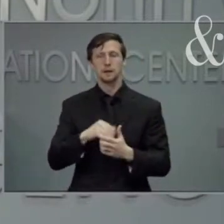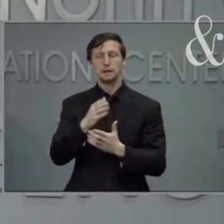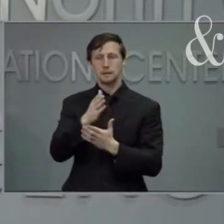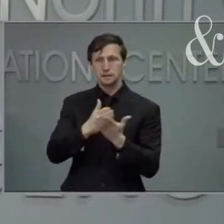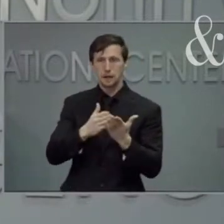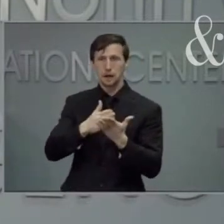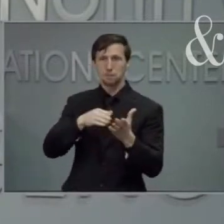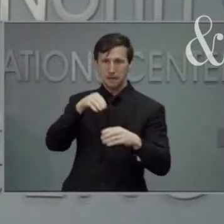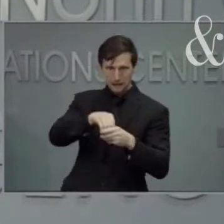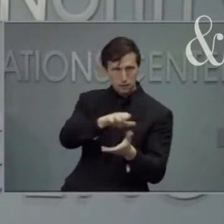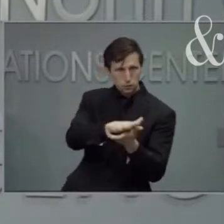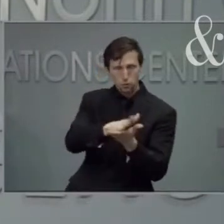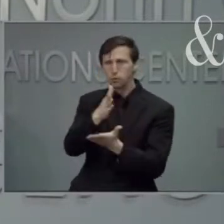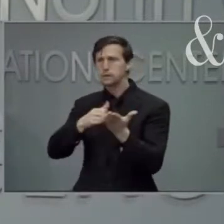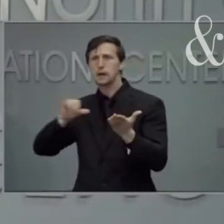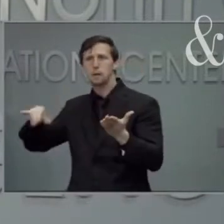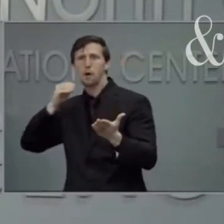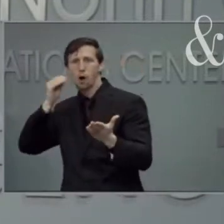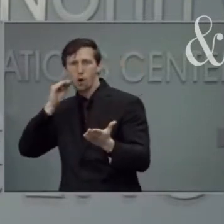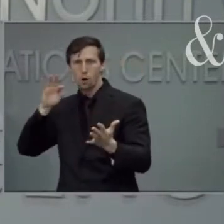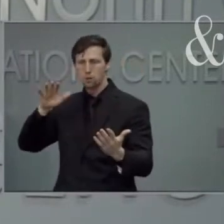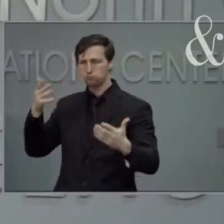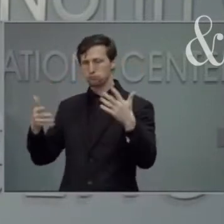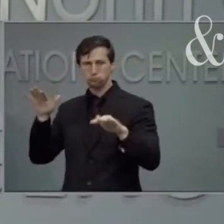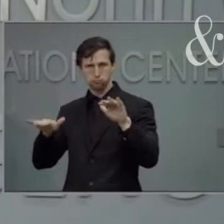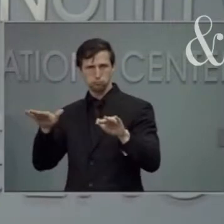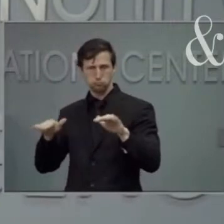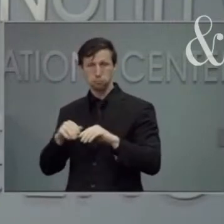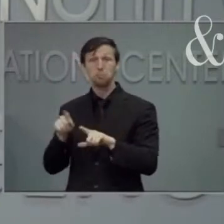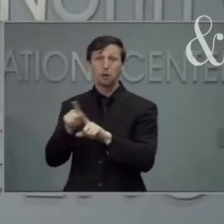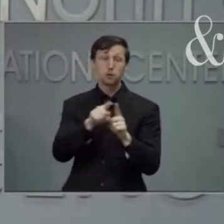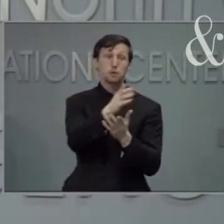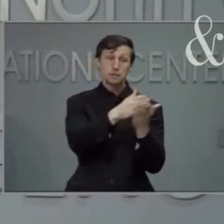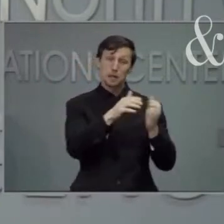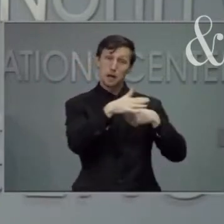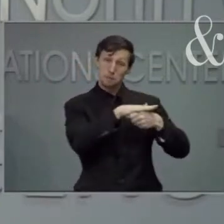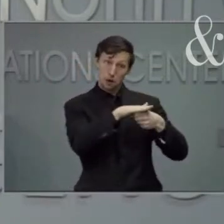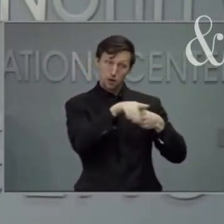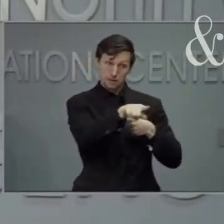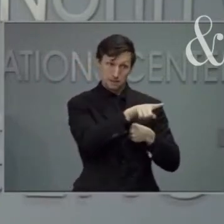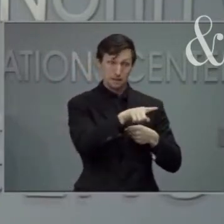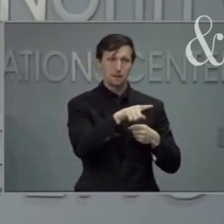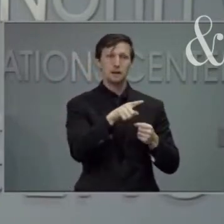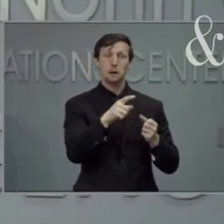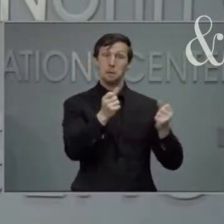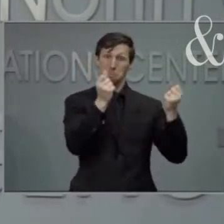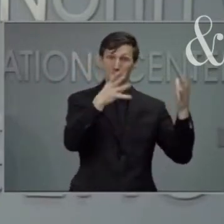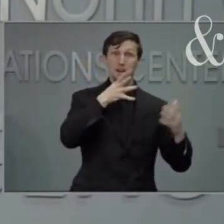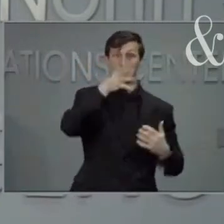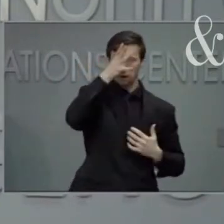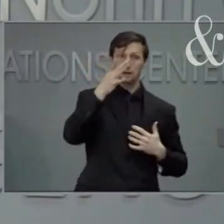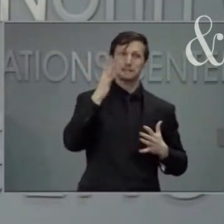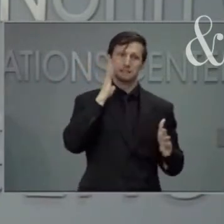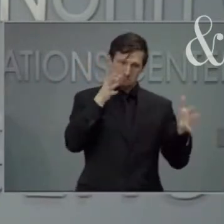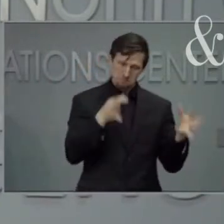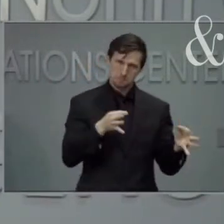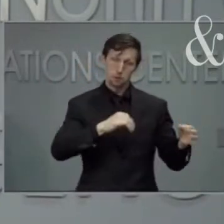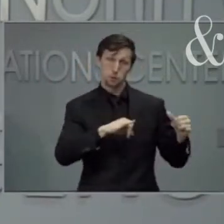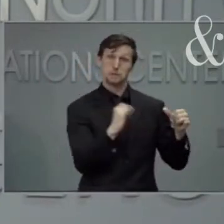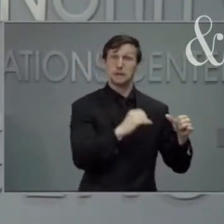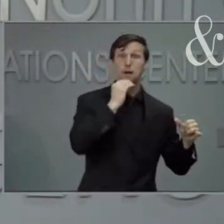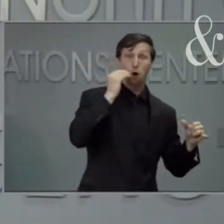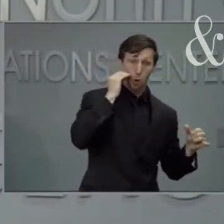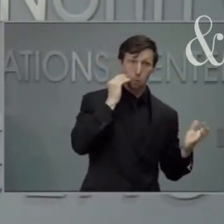keep their children at home that they're able to do social distancing in middle and high schools. And we've